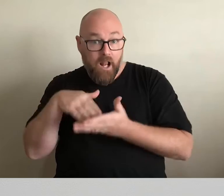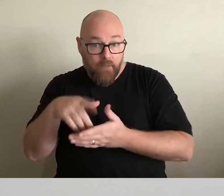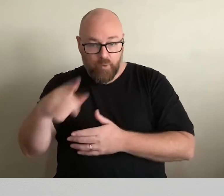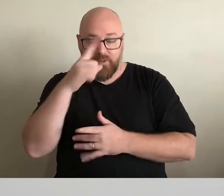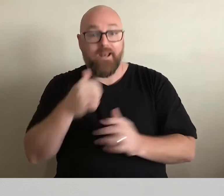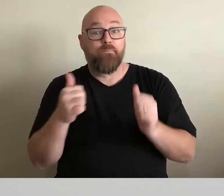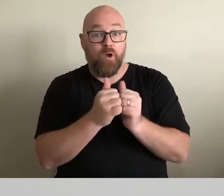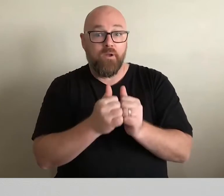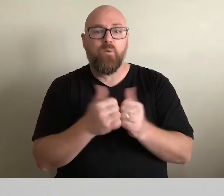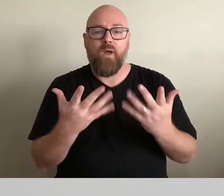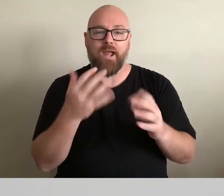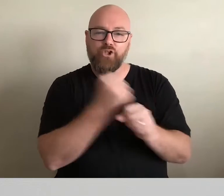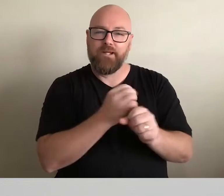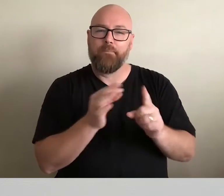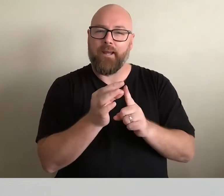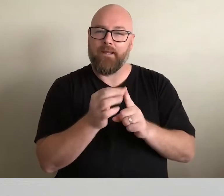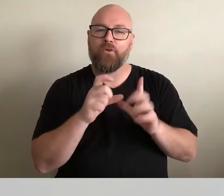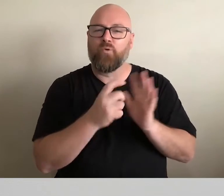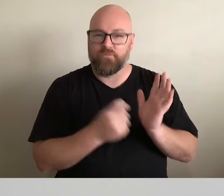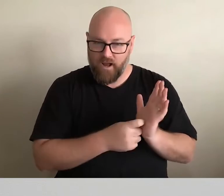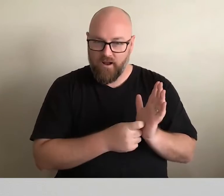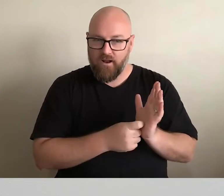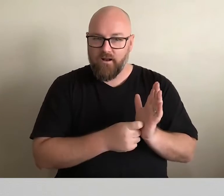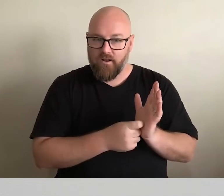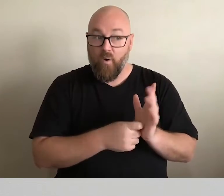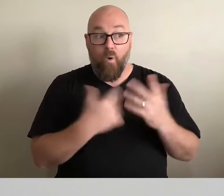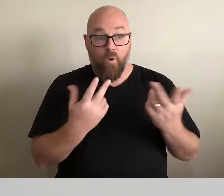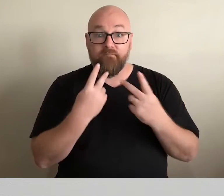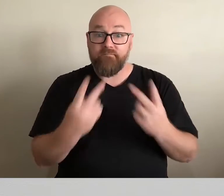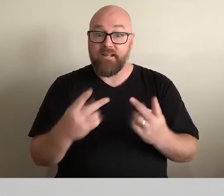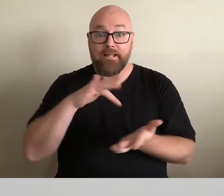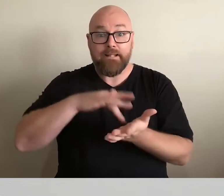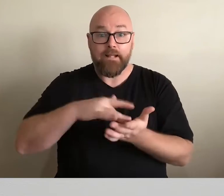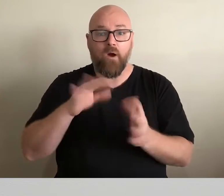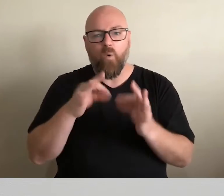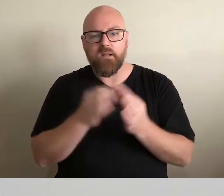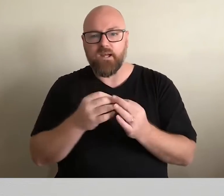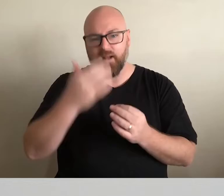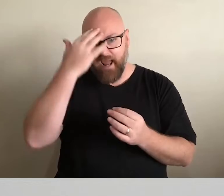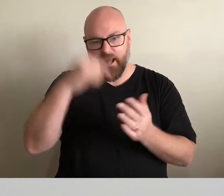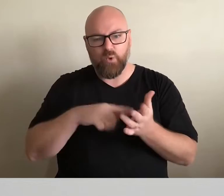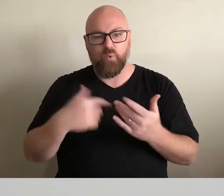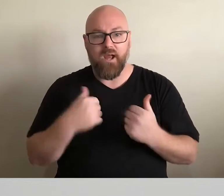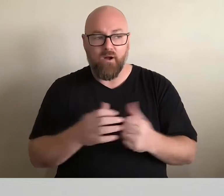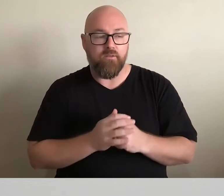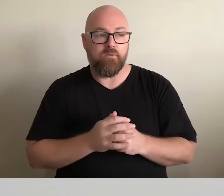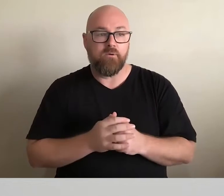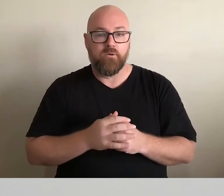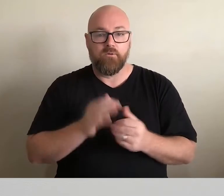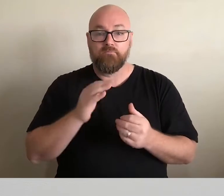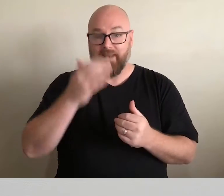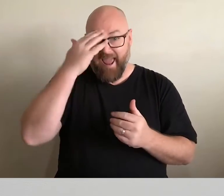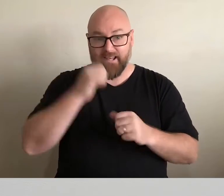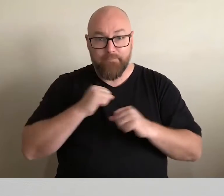make an appointment with your general practitioner, visit a Head to Health centre if there is one in your area, or a Headspace centre. Call the